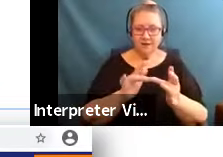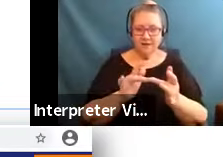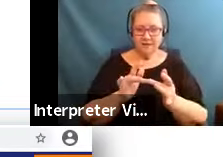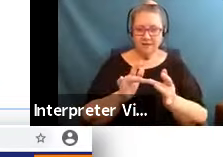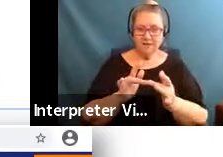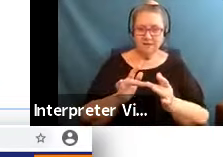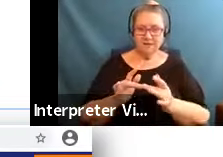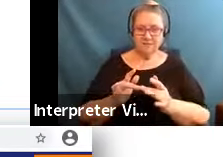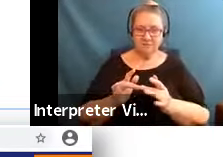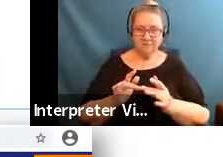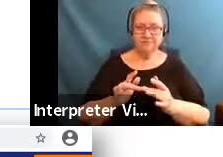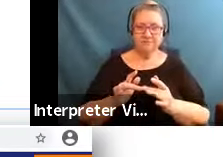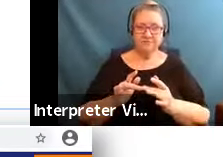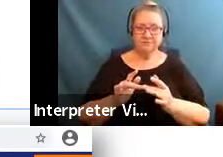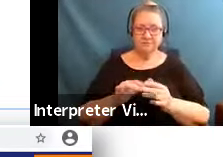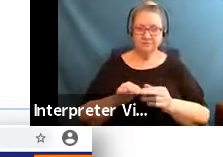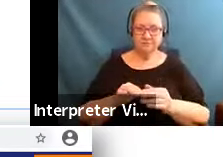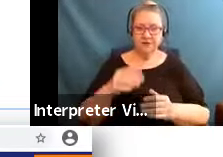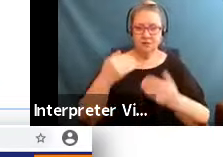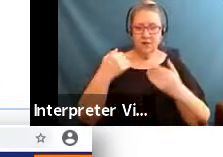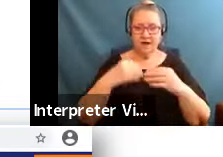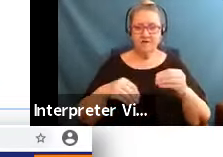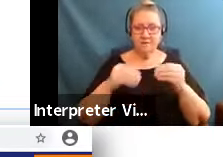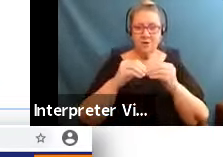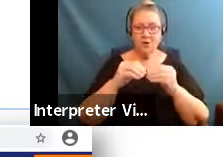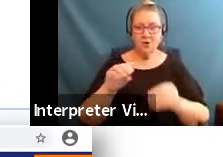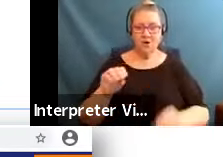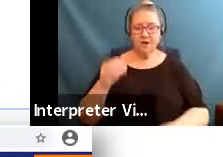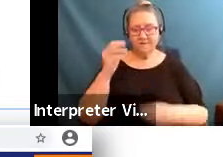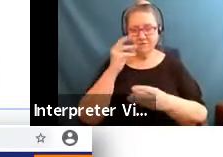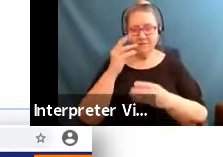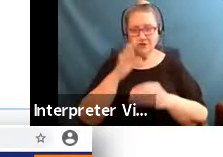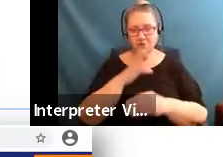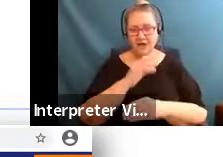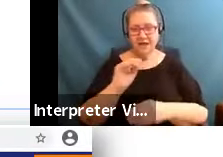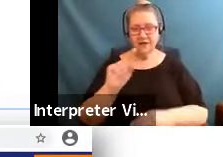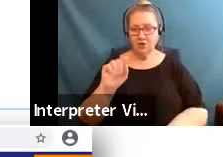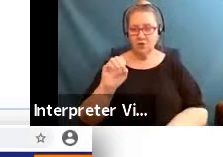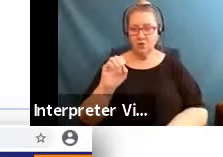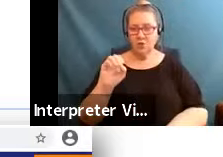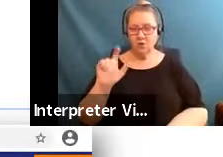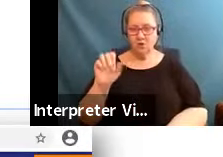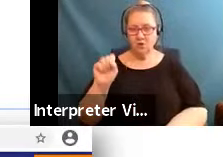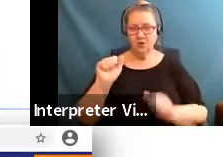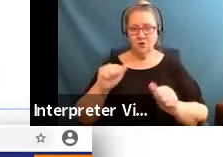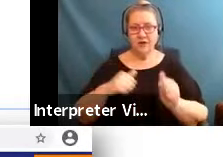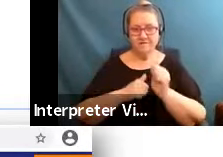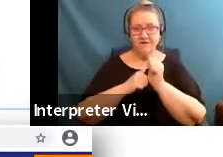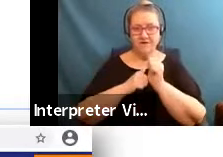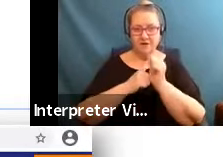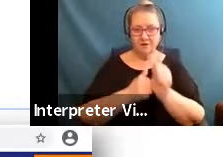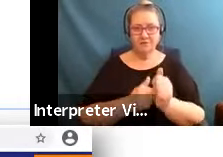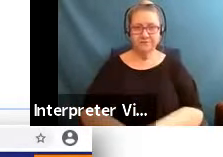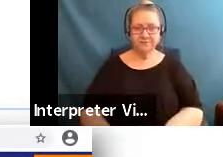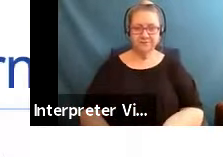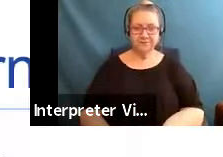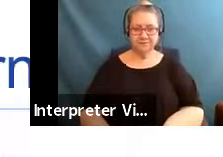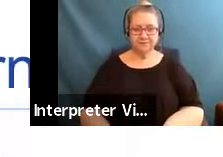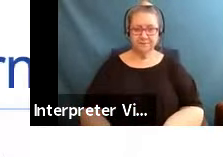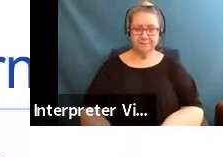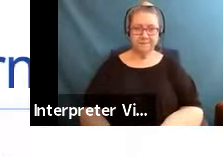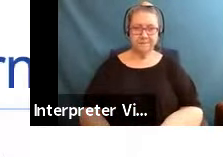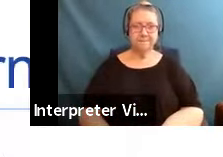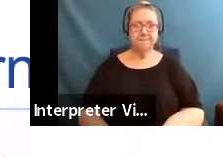covid19.ca.gov. And we have more and more data and tools here that you can follow along with. Next slide.